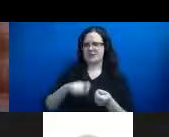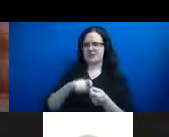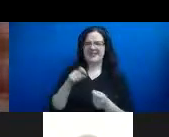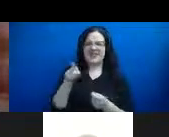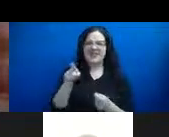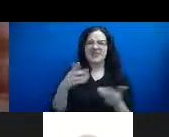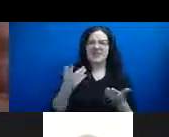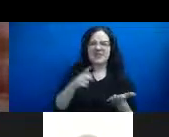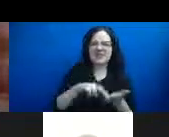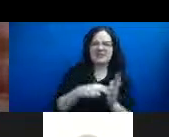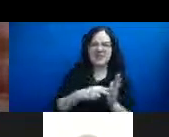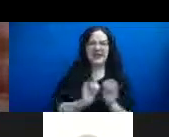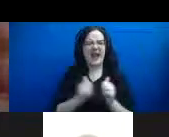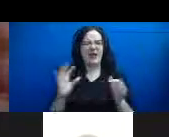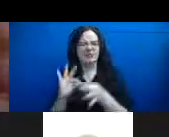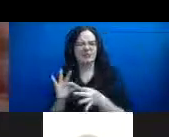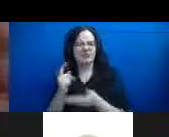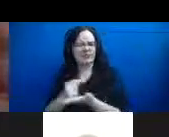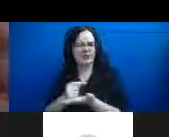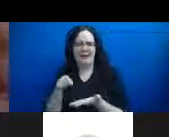can do treatment-wise.